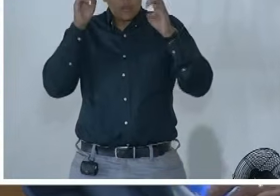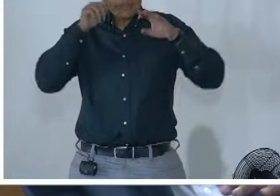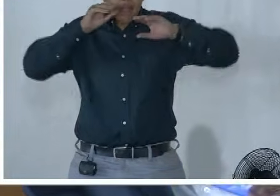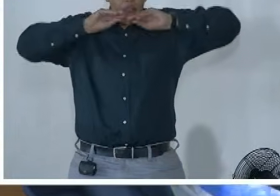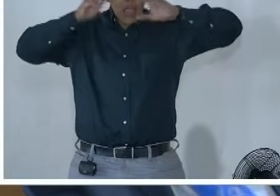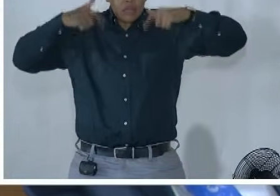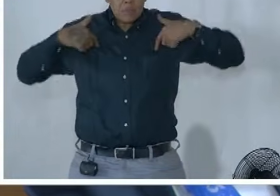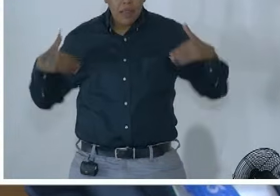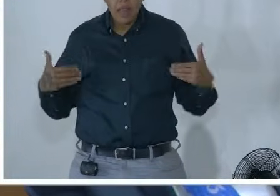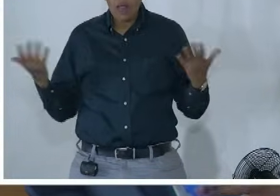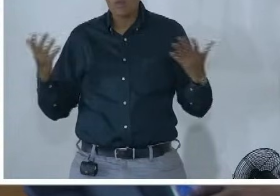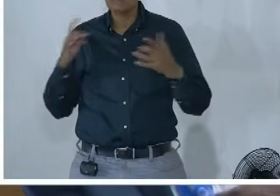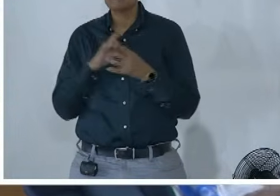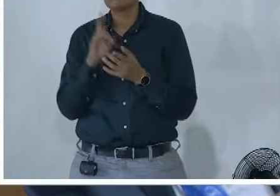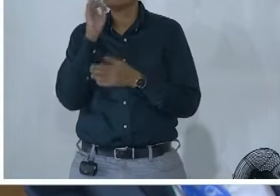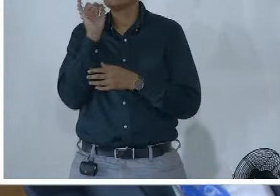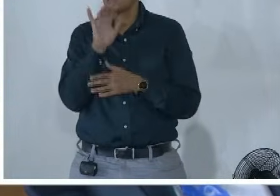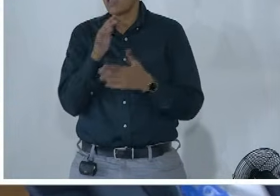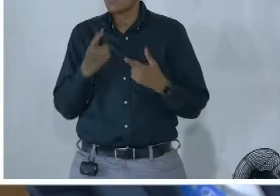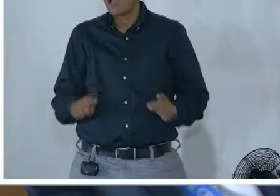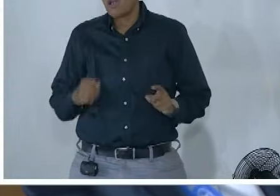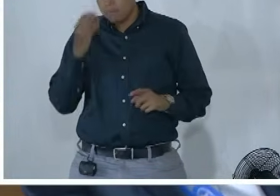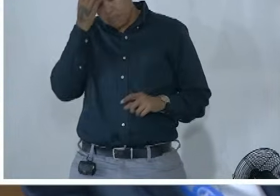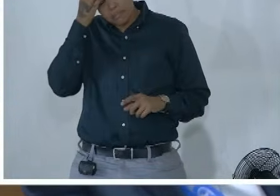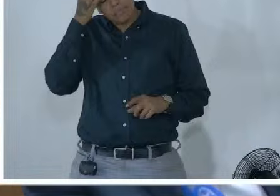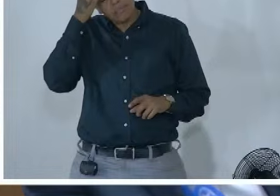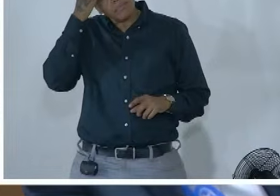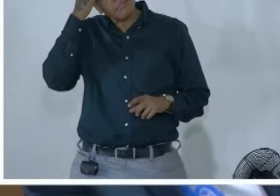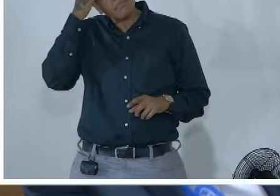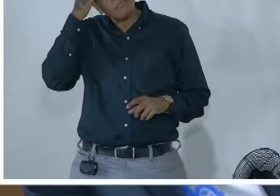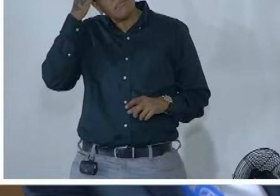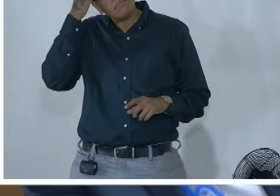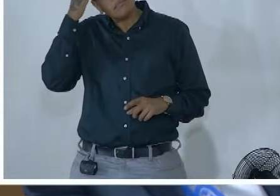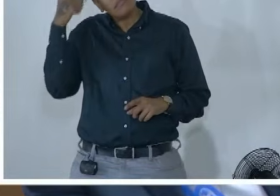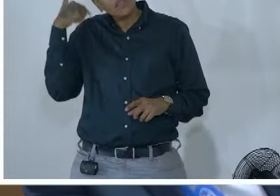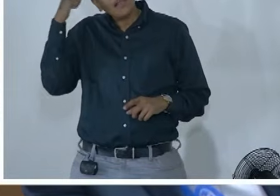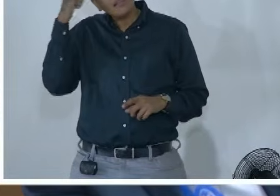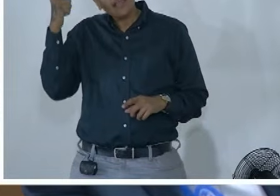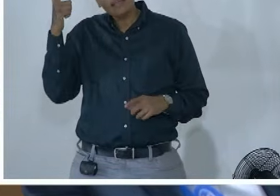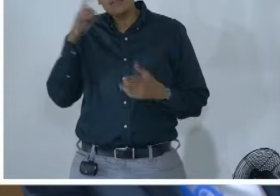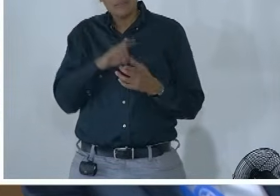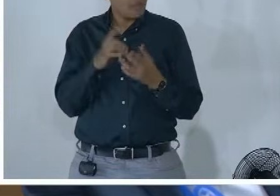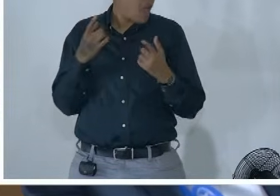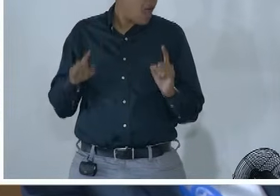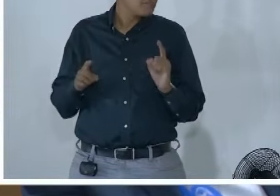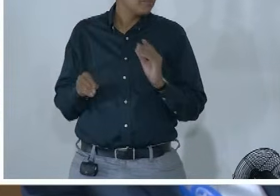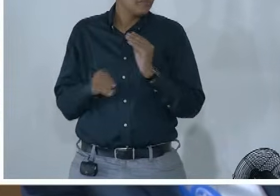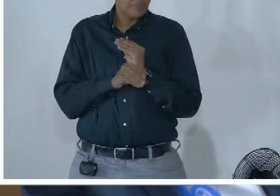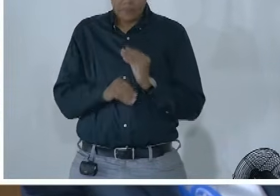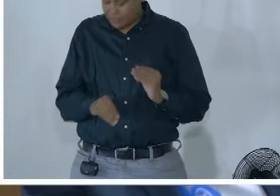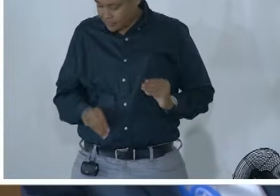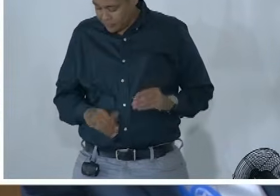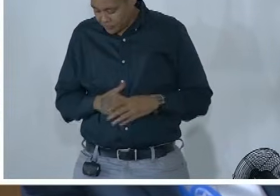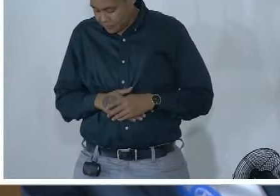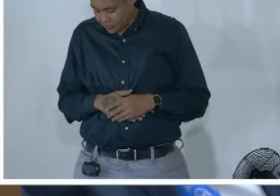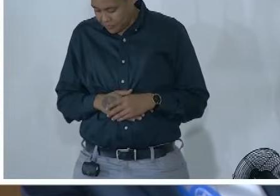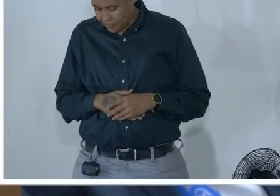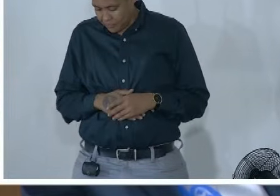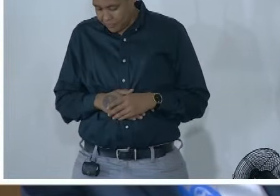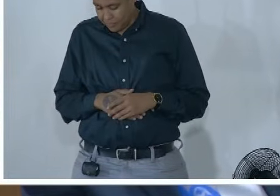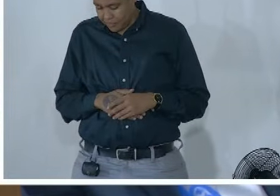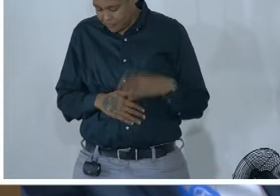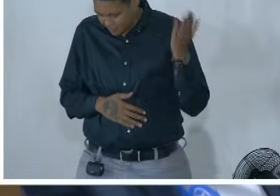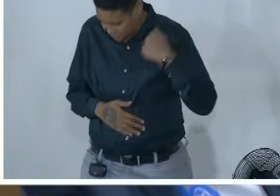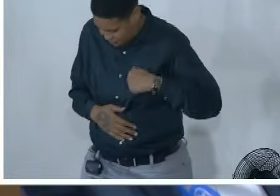to me what that would be. Because I think conciliation, there is, if you don't address